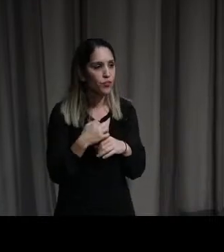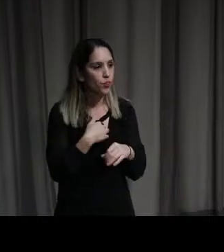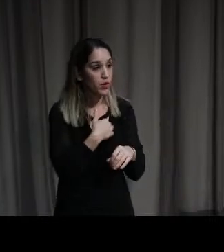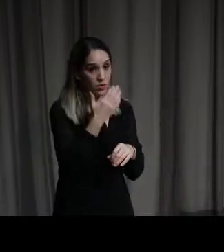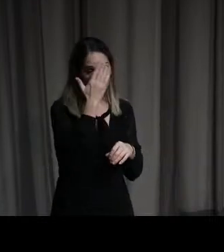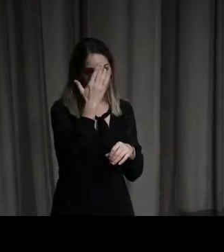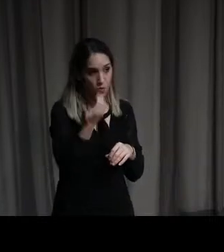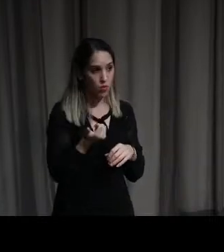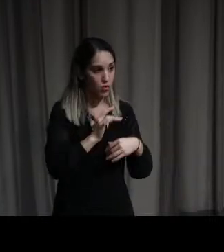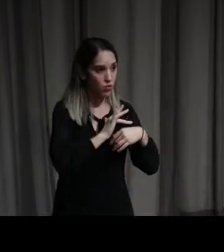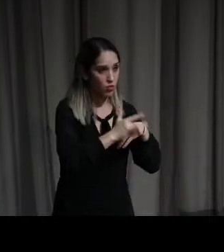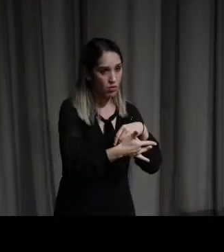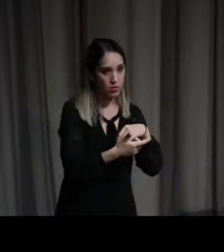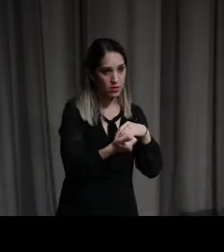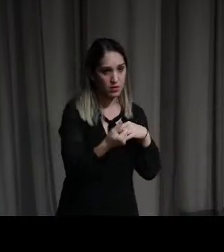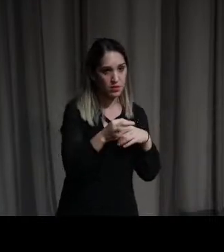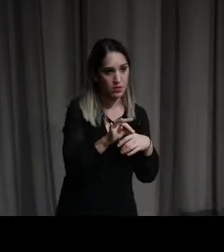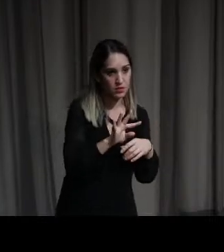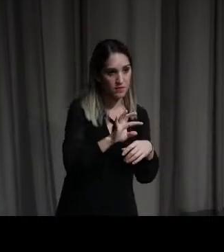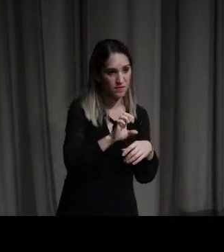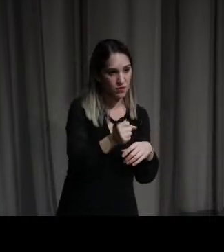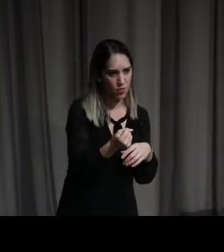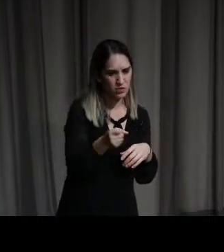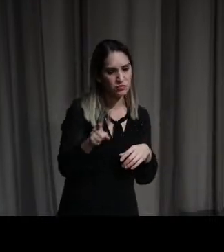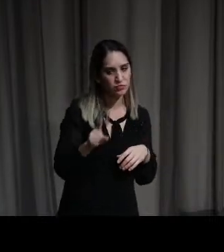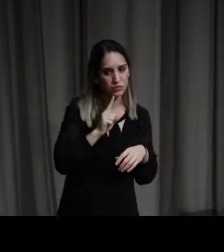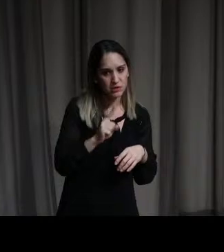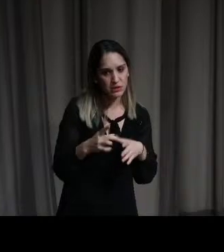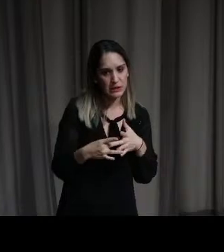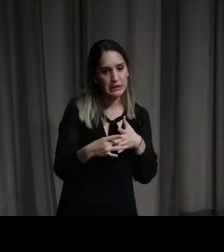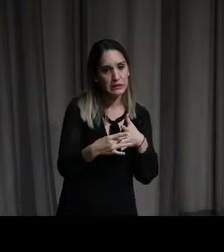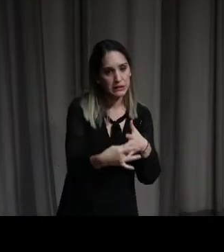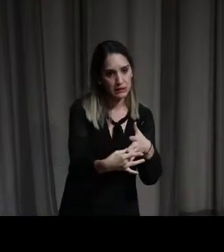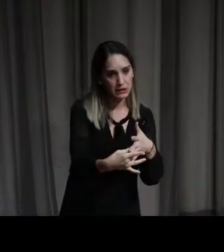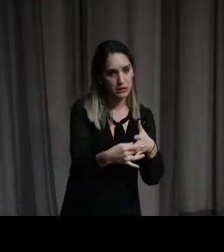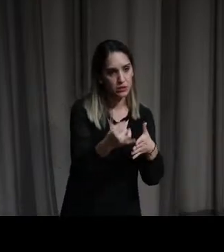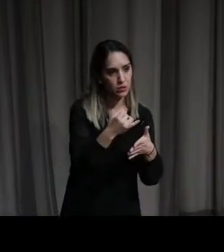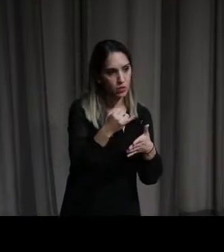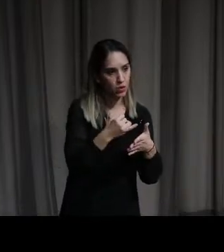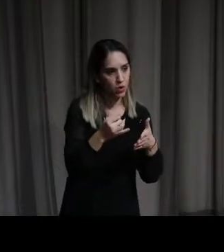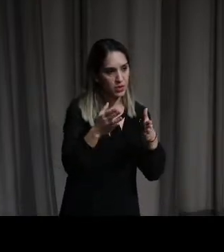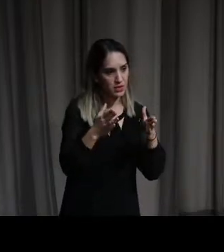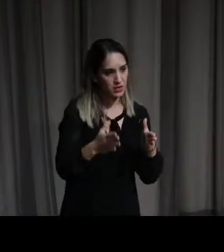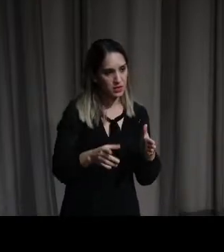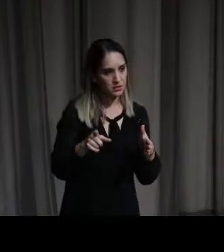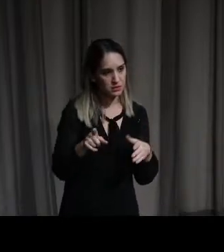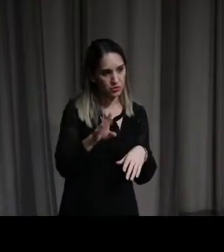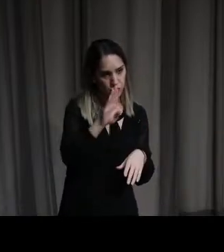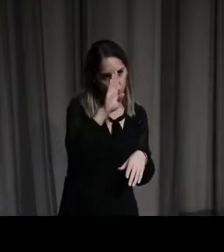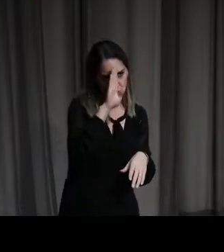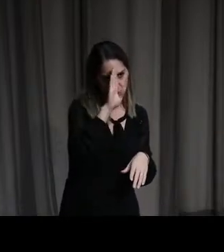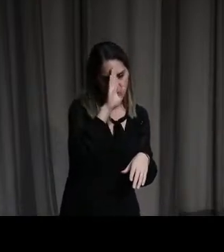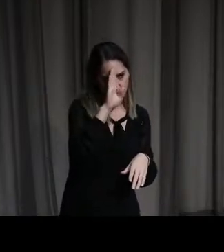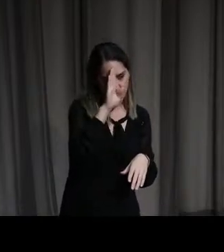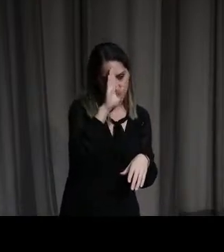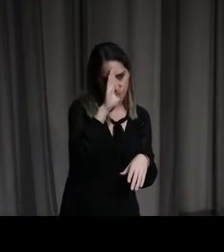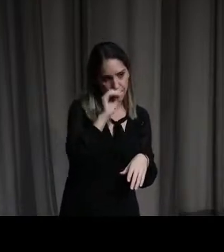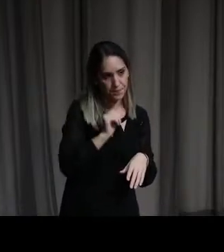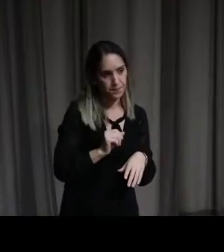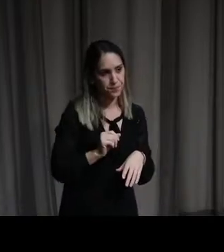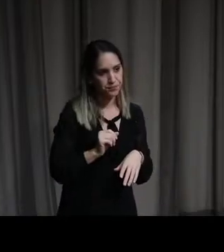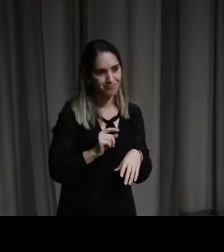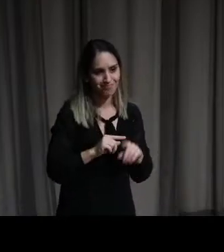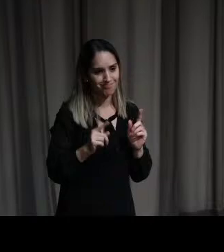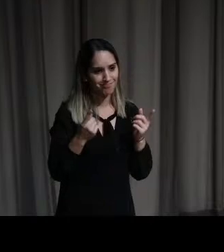early 40s, he was one of the leading artists of the avant-garde in Cuba, right? But